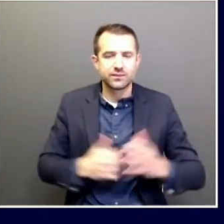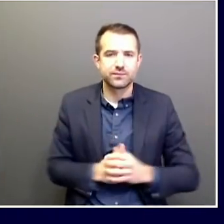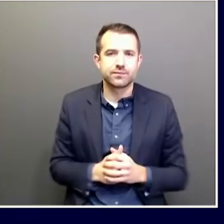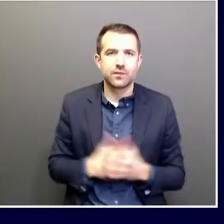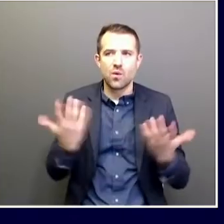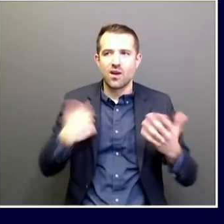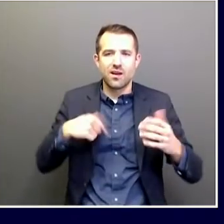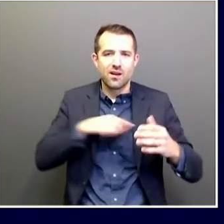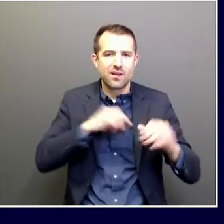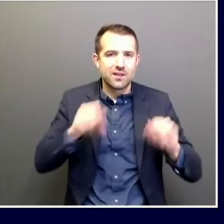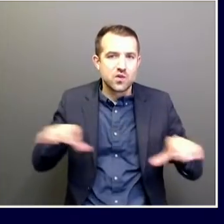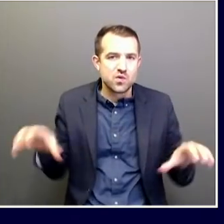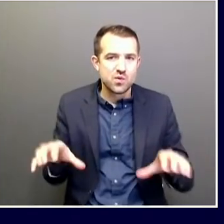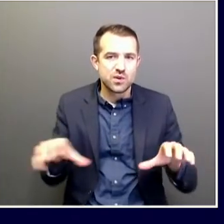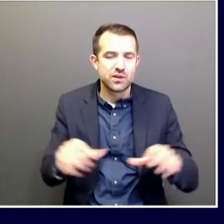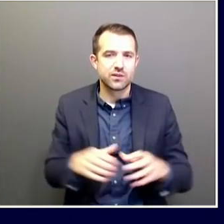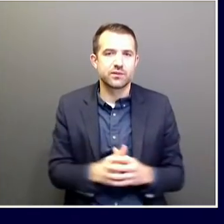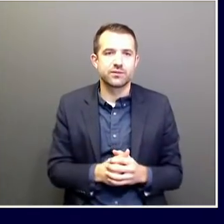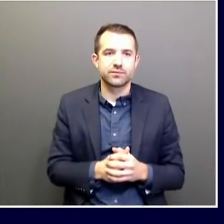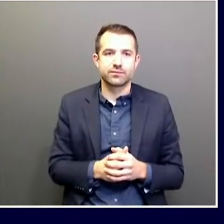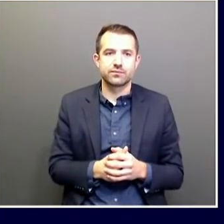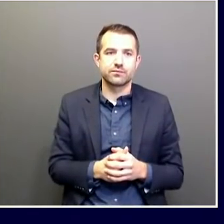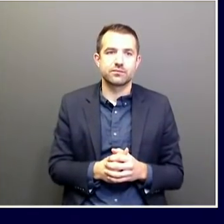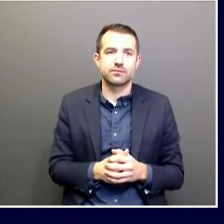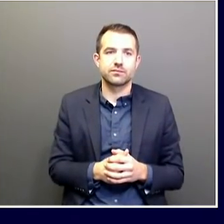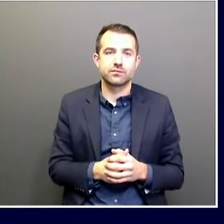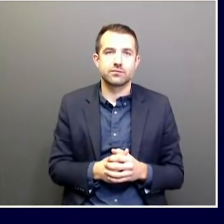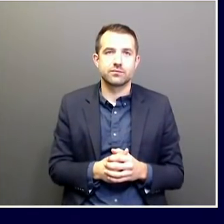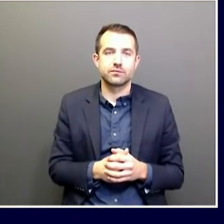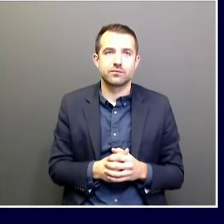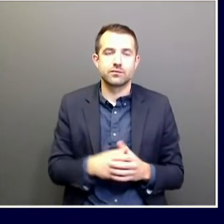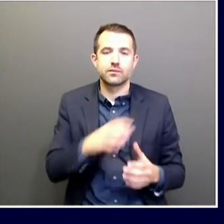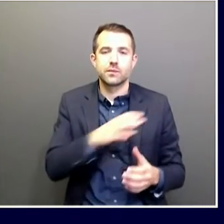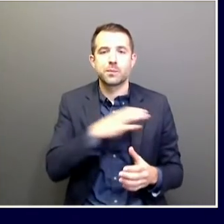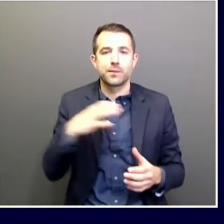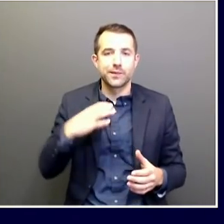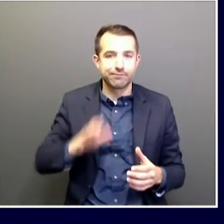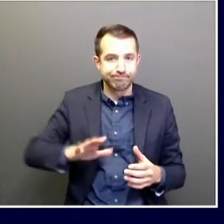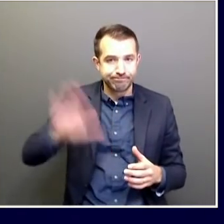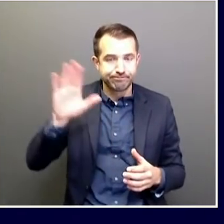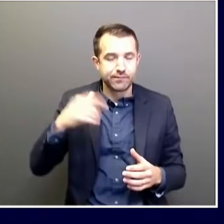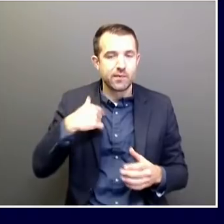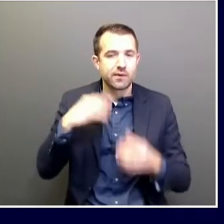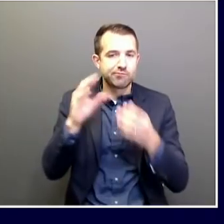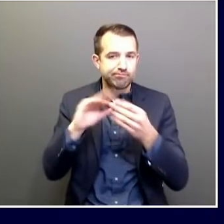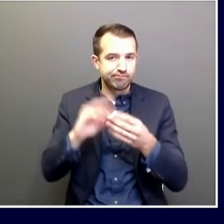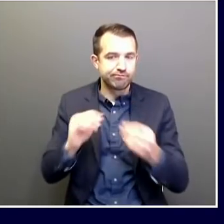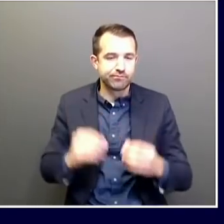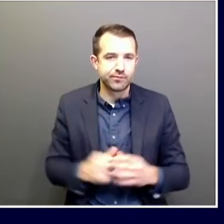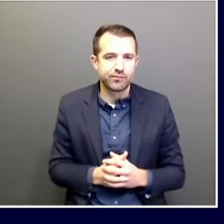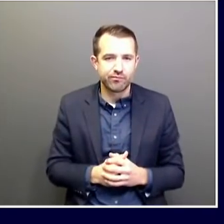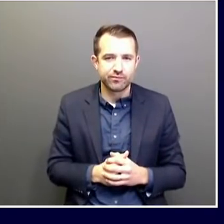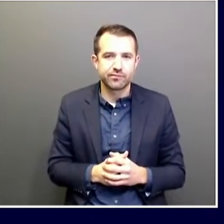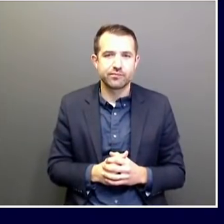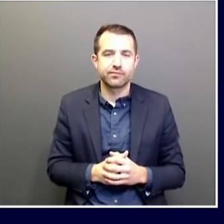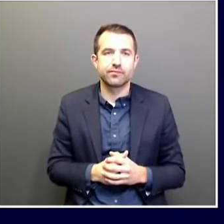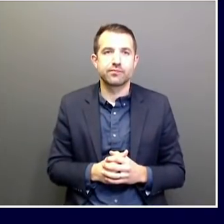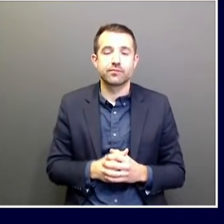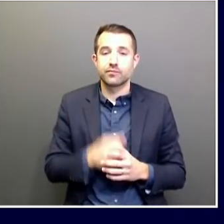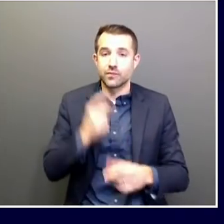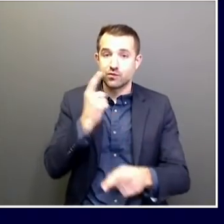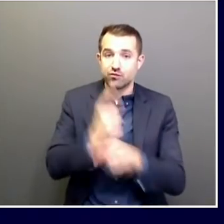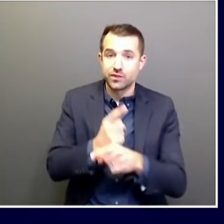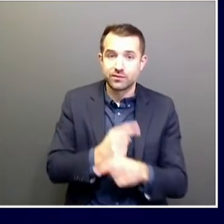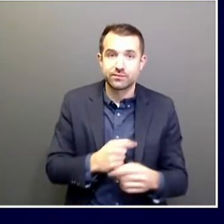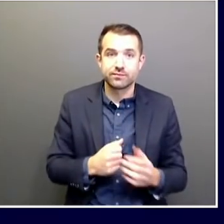the vaccine? Sure. Let me just begin by saying, appreciate that there are tools in the toolbox and people always look for a